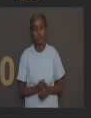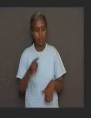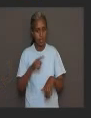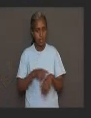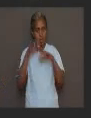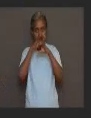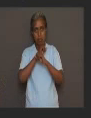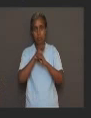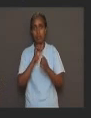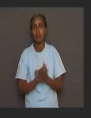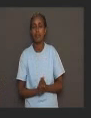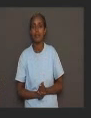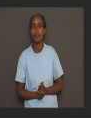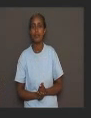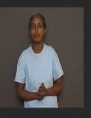Time's up!